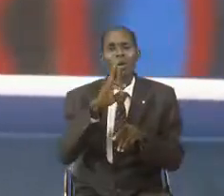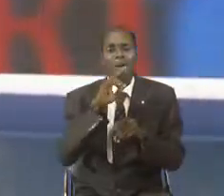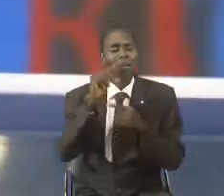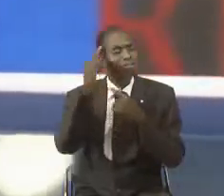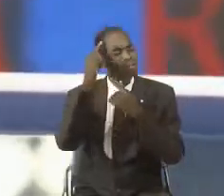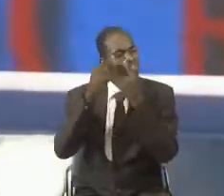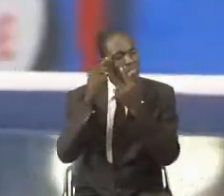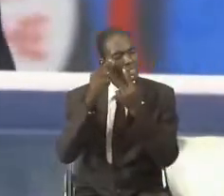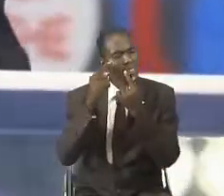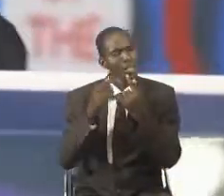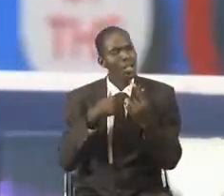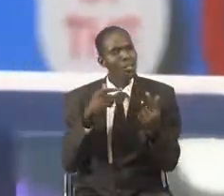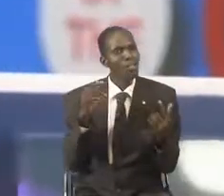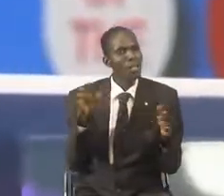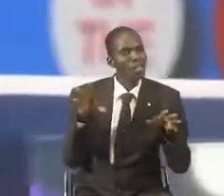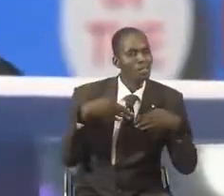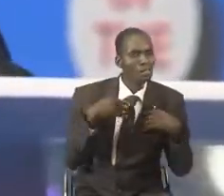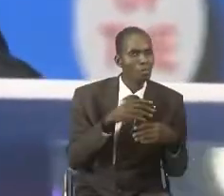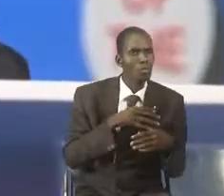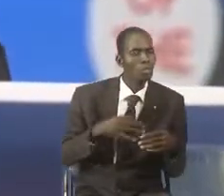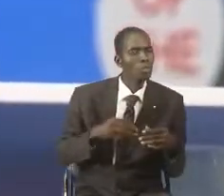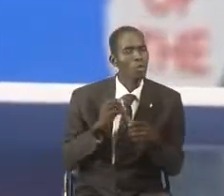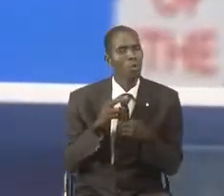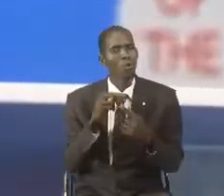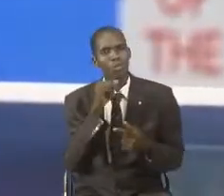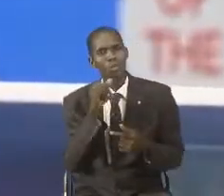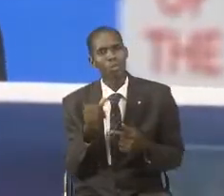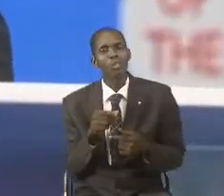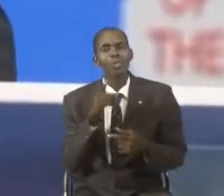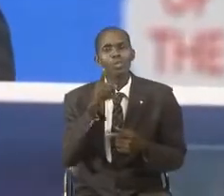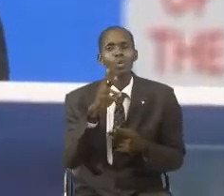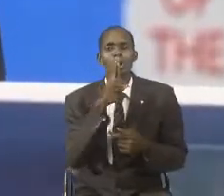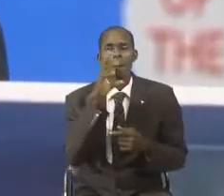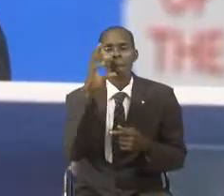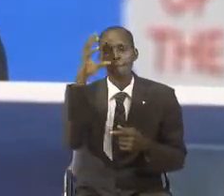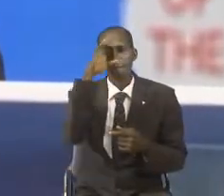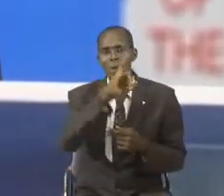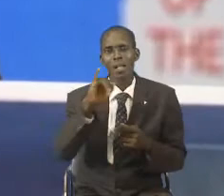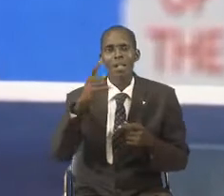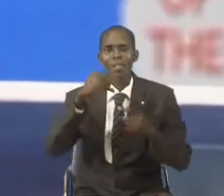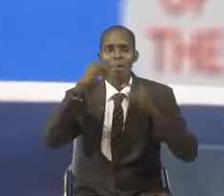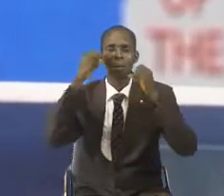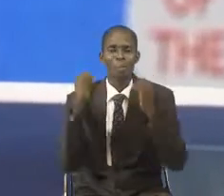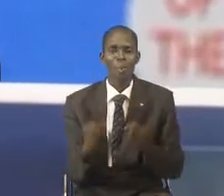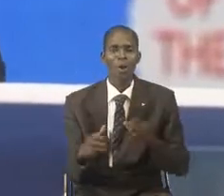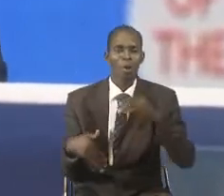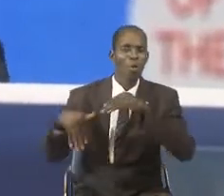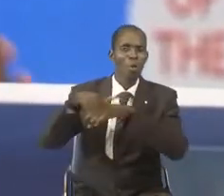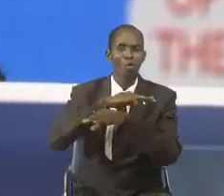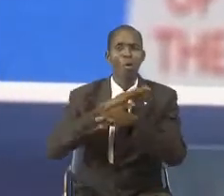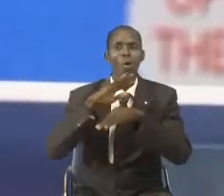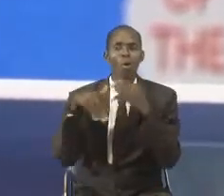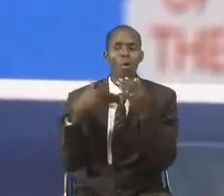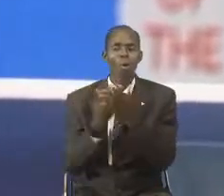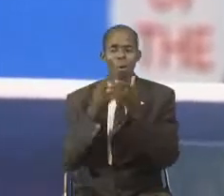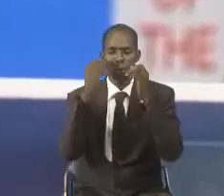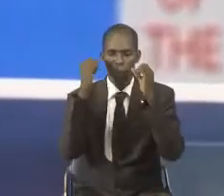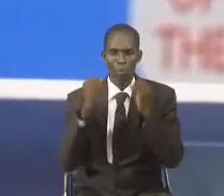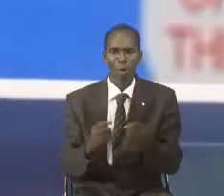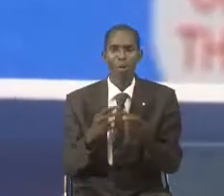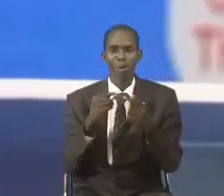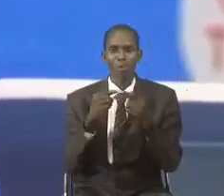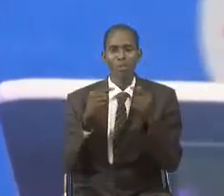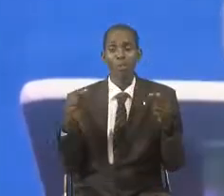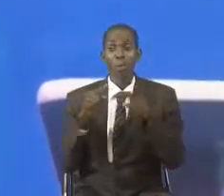it. All the time you are thinking about it, shall I come to Christ? Shall I not come to Christ? You're missing the